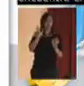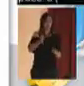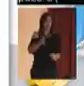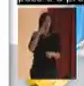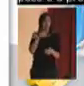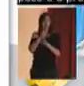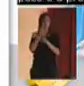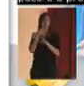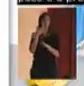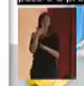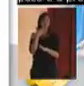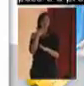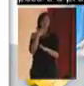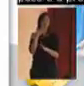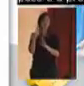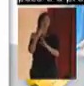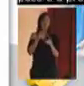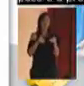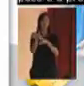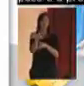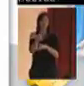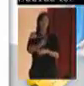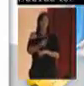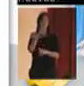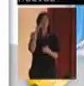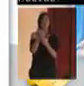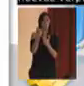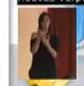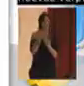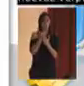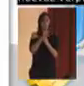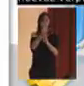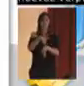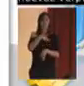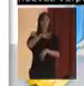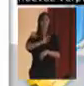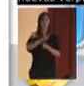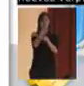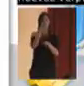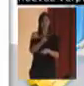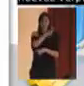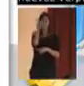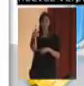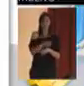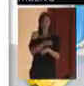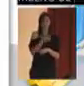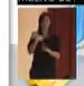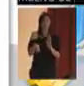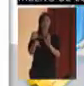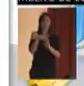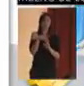will be tested, and then finally we will do new versions in